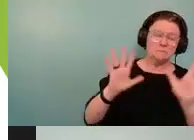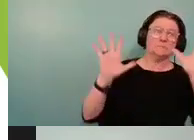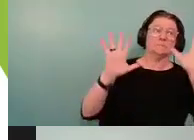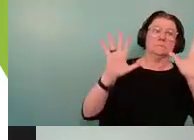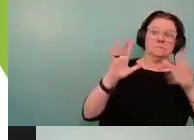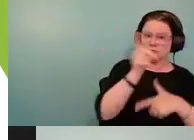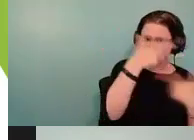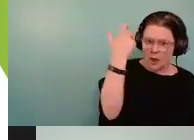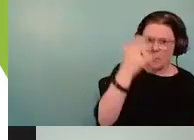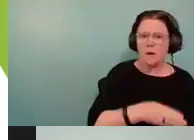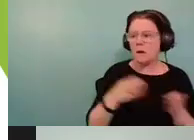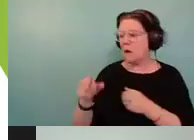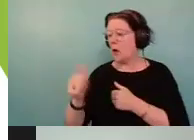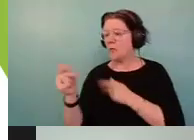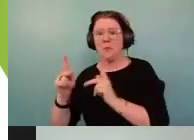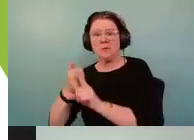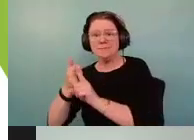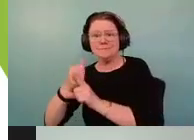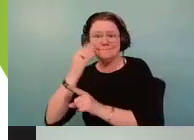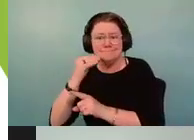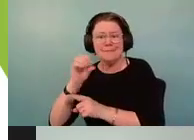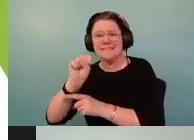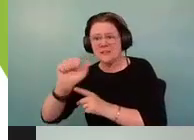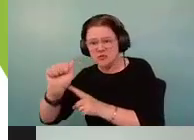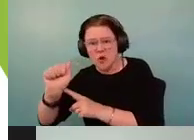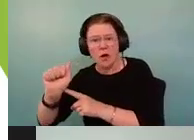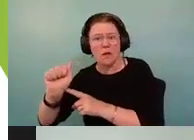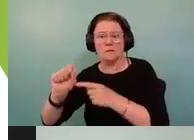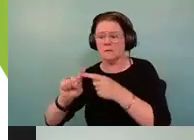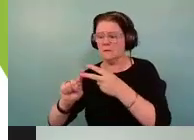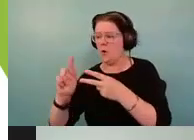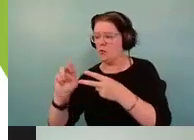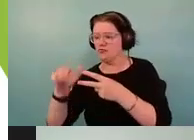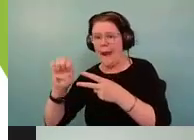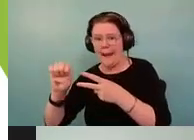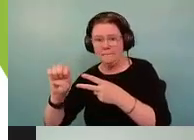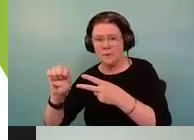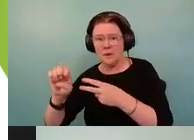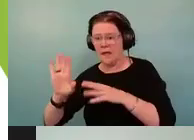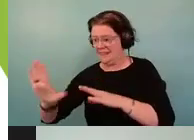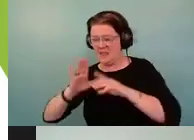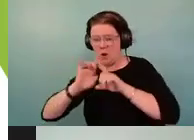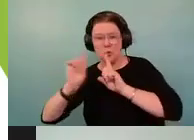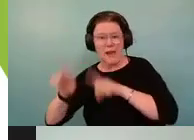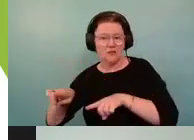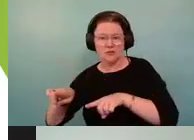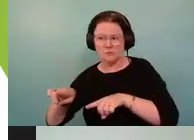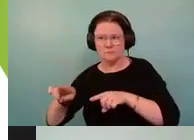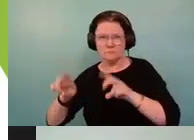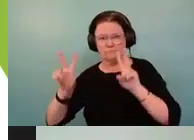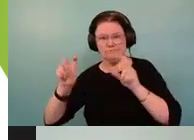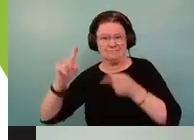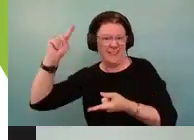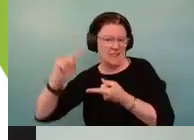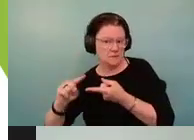then I've had some people who've been sexually assaulted or raped, and they've had a much smaller reaction. And that doesn't